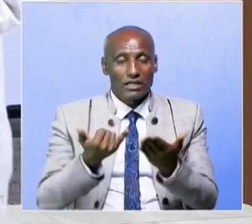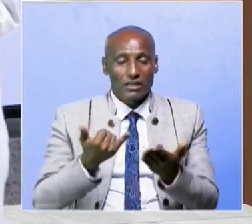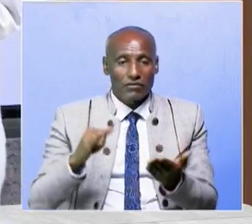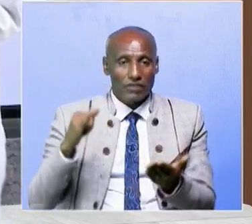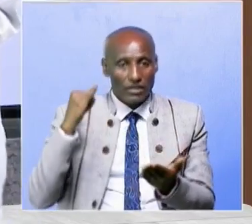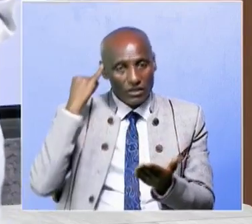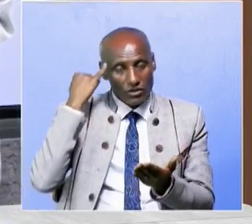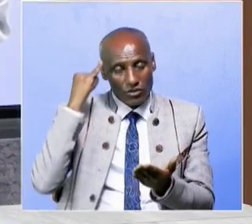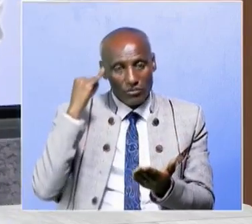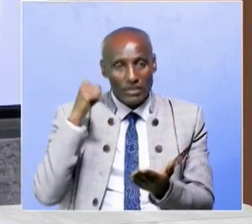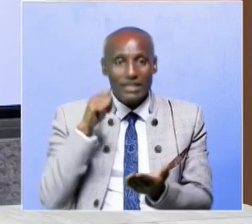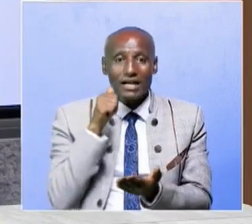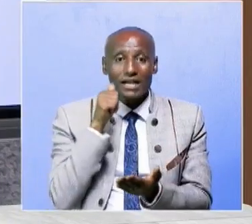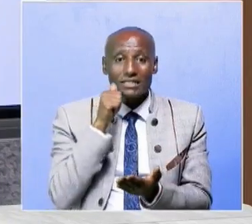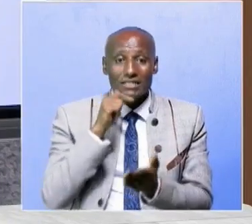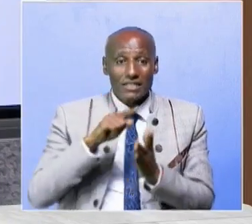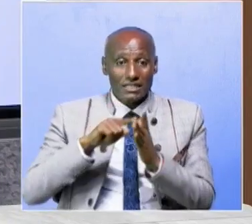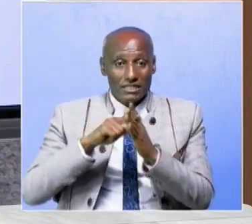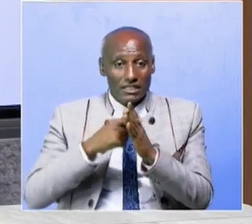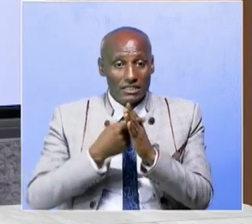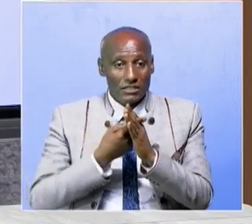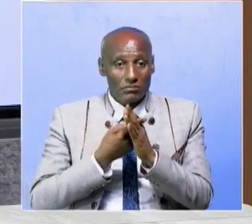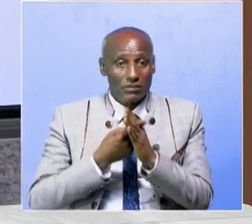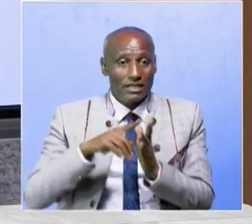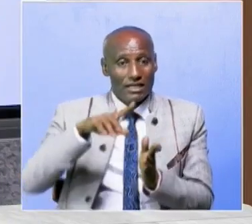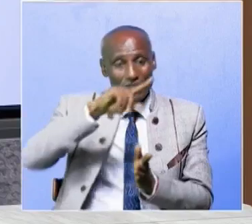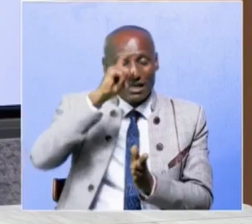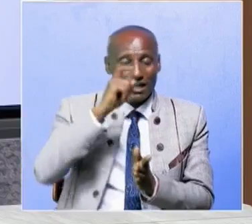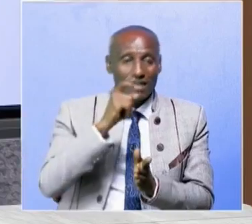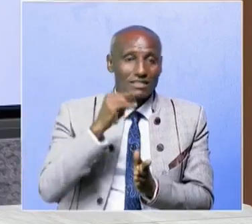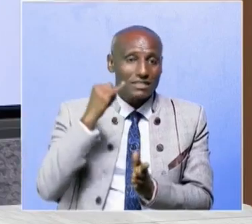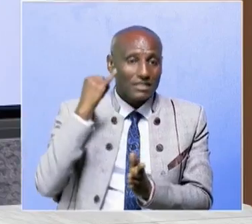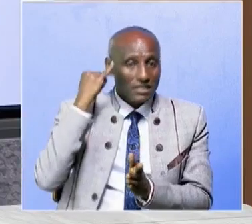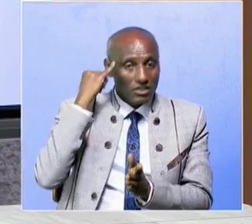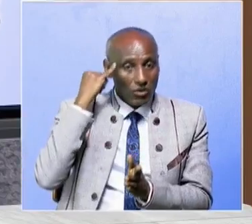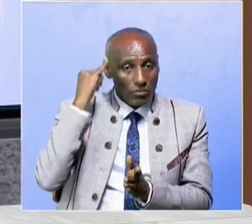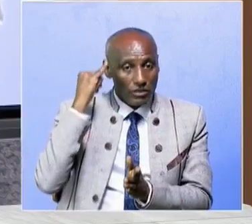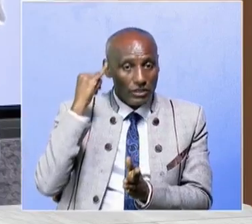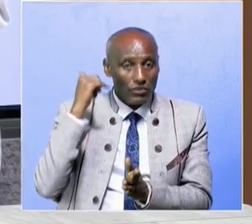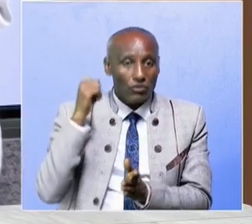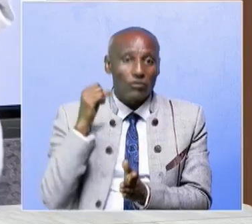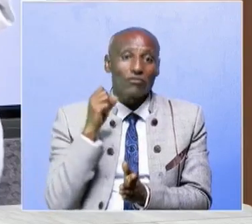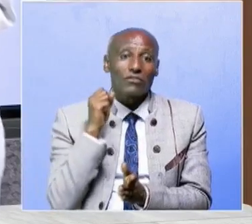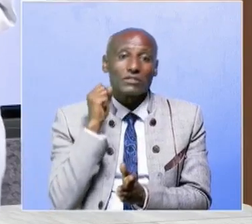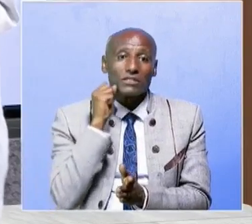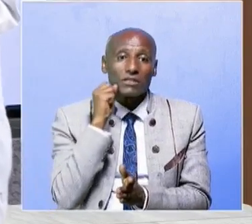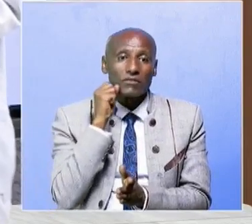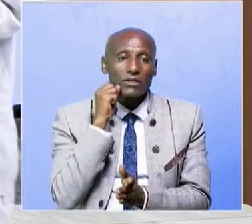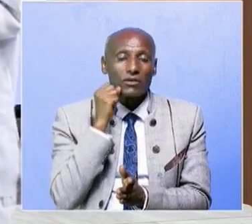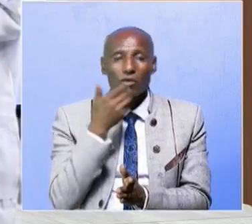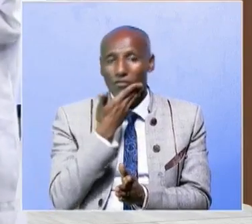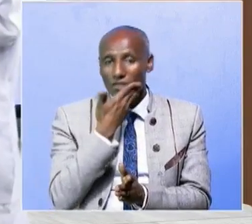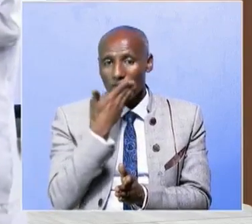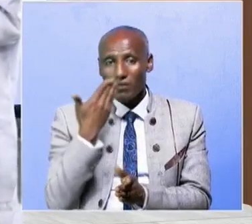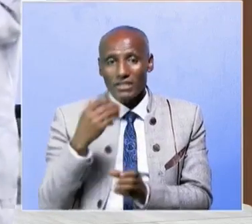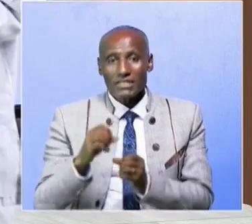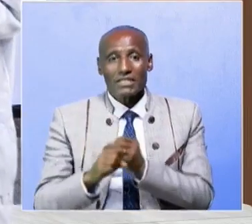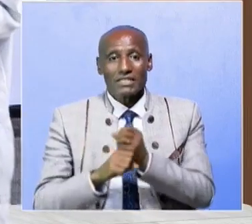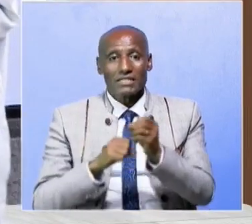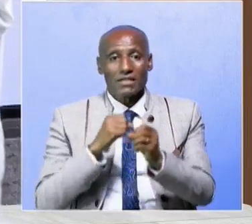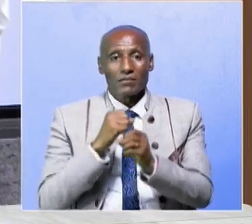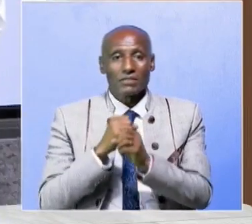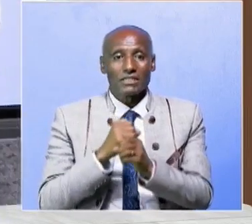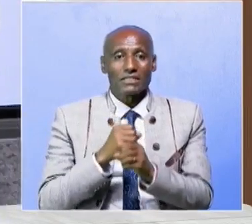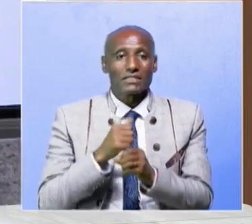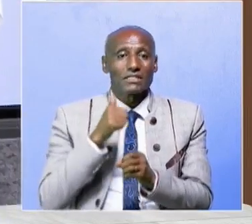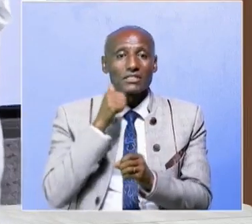began asking Sifan her opinion about the best subjects that she knows about